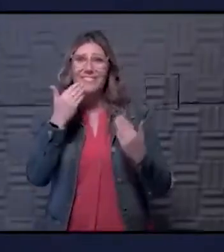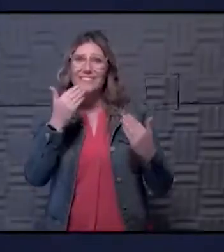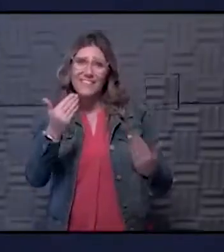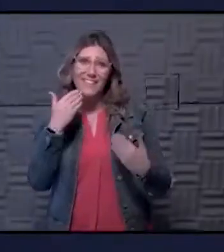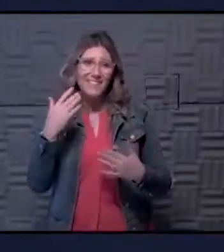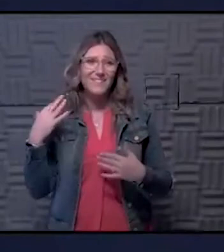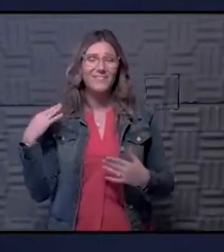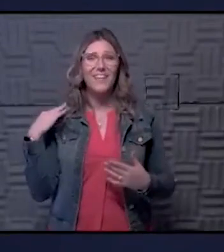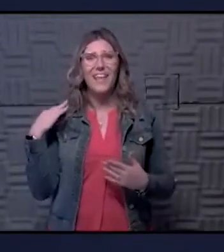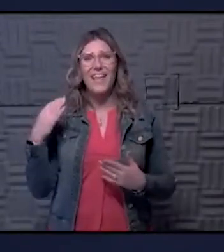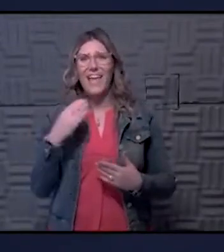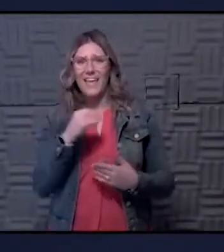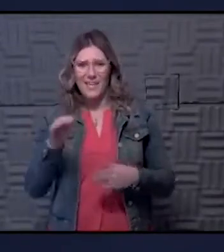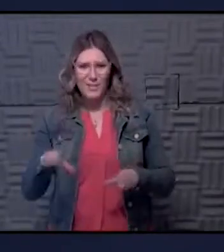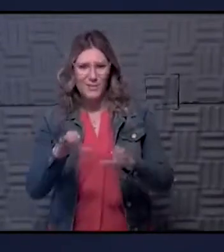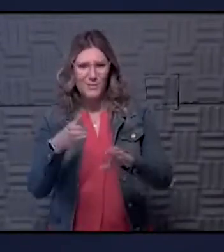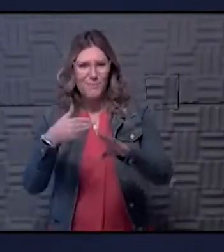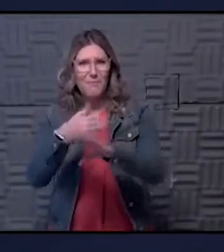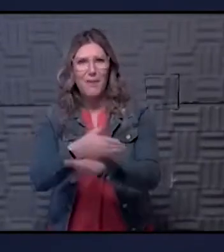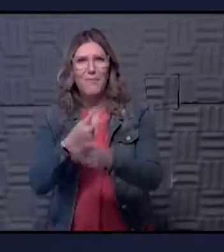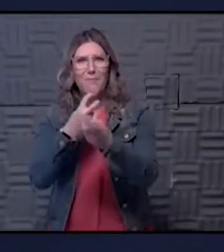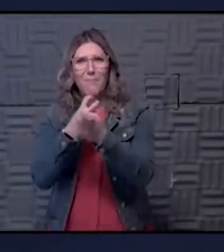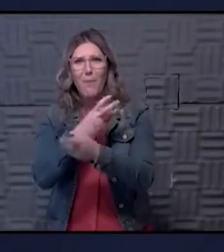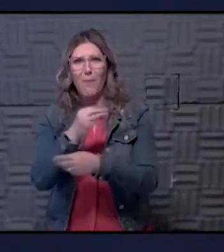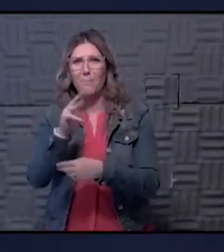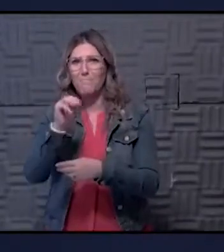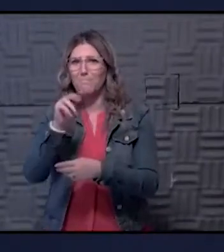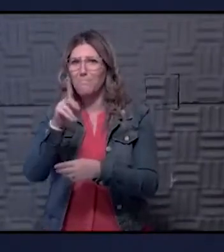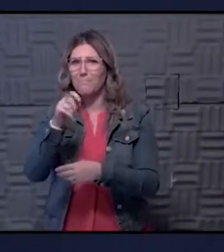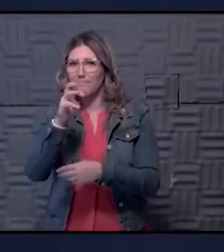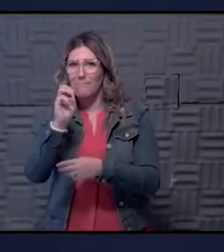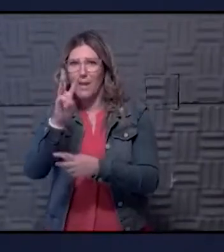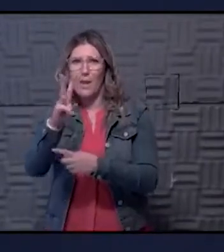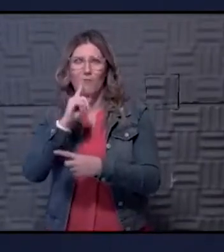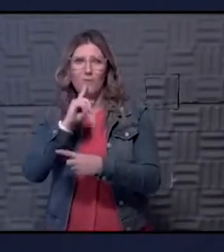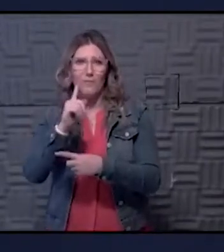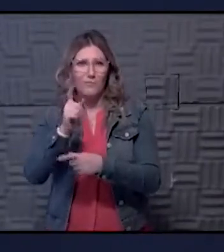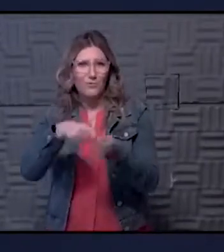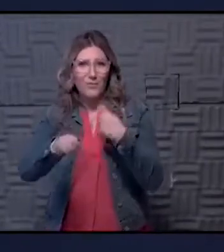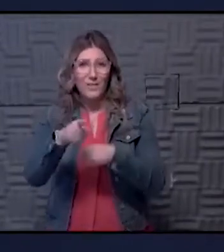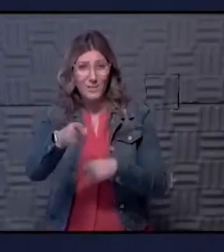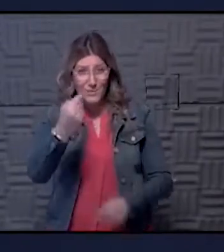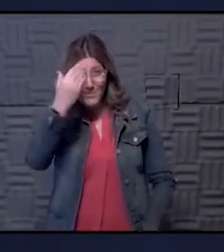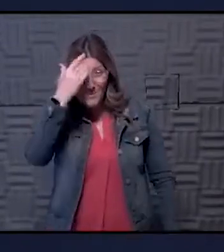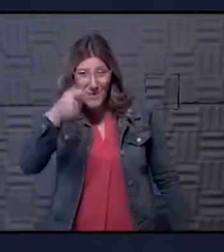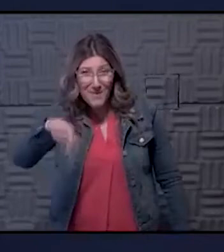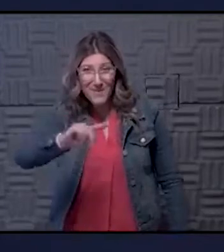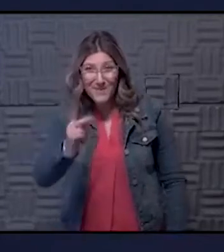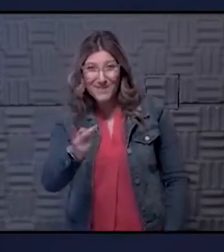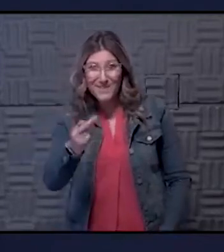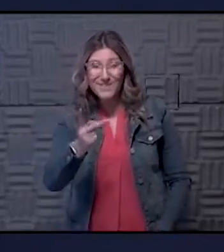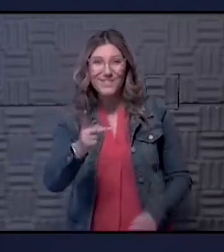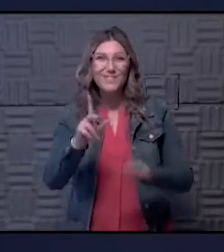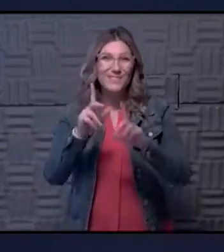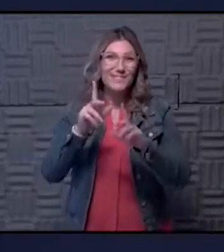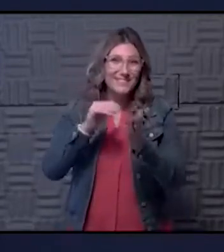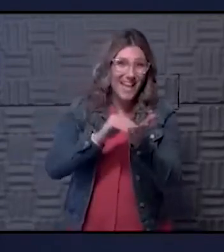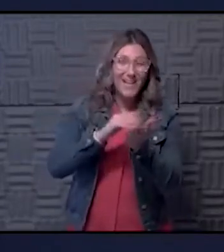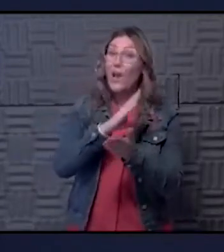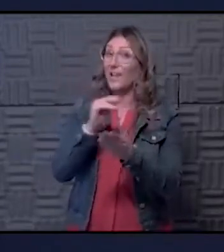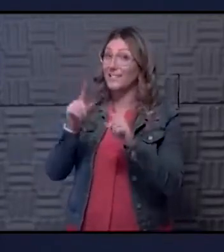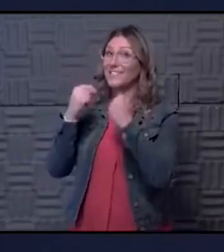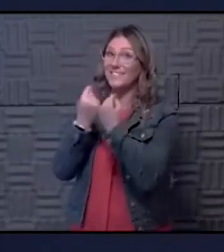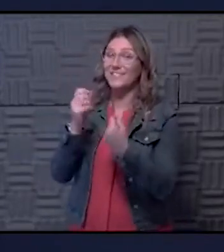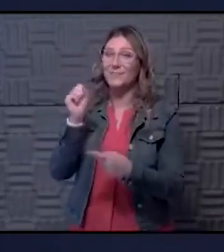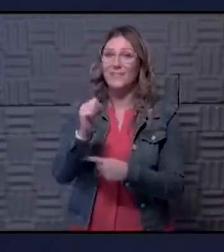and doing it after a bone and marrow transplant. You probably know Dr. Joseph McGurk pretty well, I'm going to bet. But Yes, in the teams, yes. yeah.